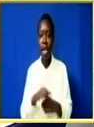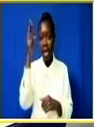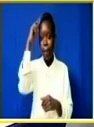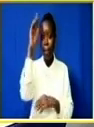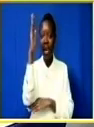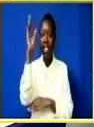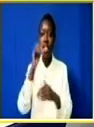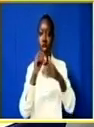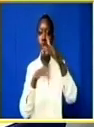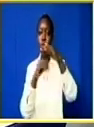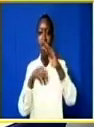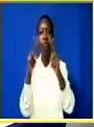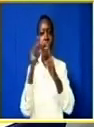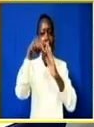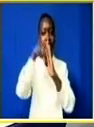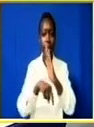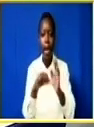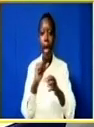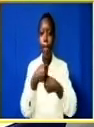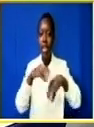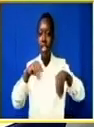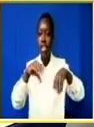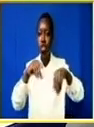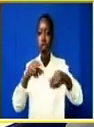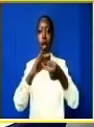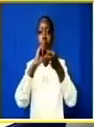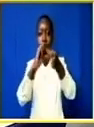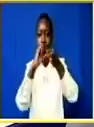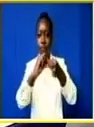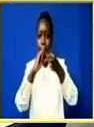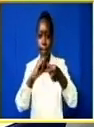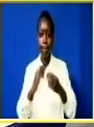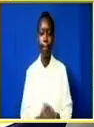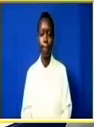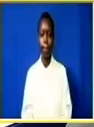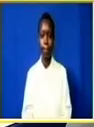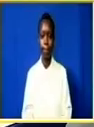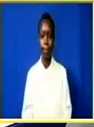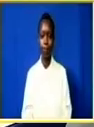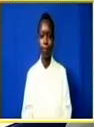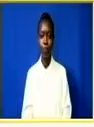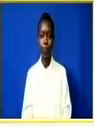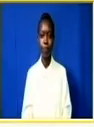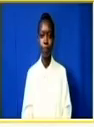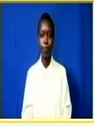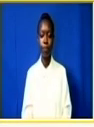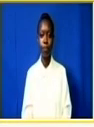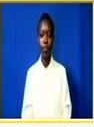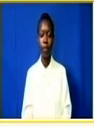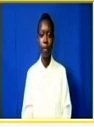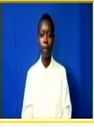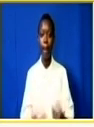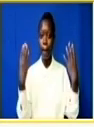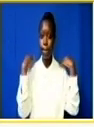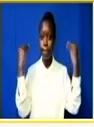Yes. So it makes the soil firm. Very firm and solid. It holds the soil firmly. Okay. Practice